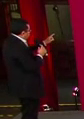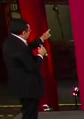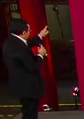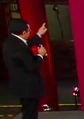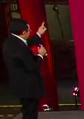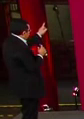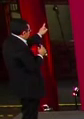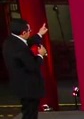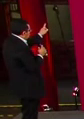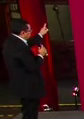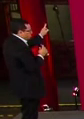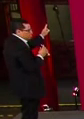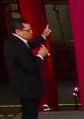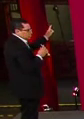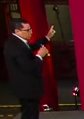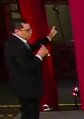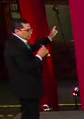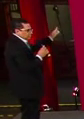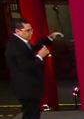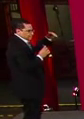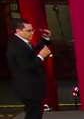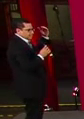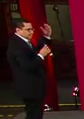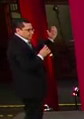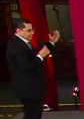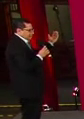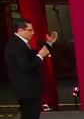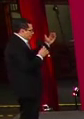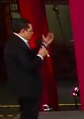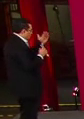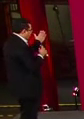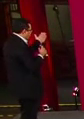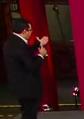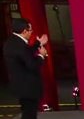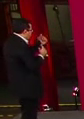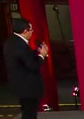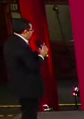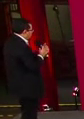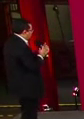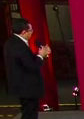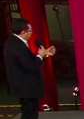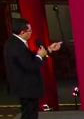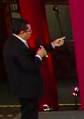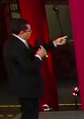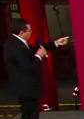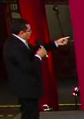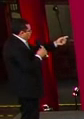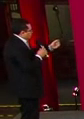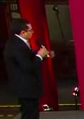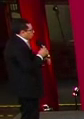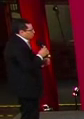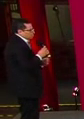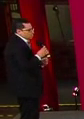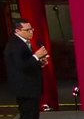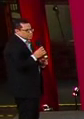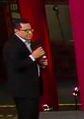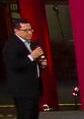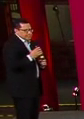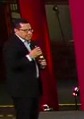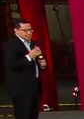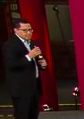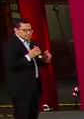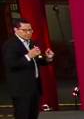per 100,000 inhabitants, but the variation per state goes from